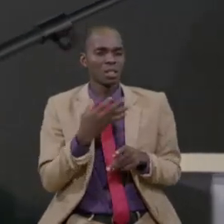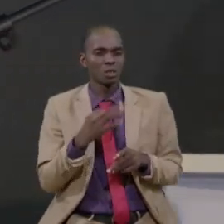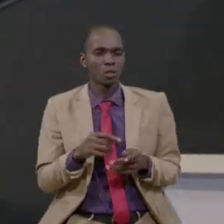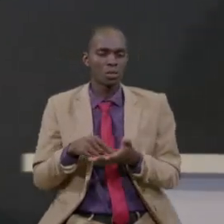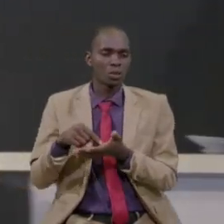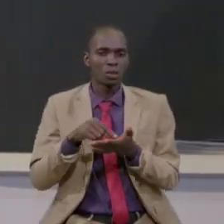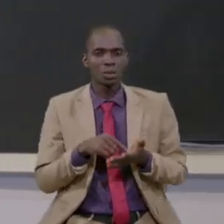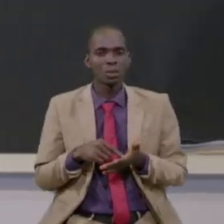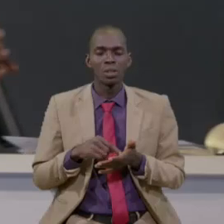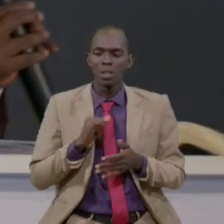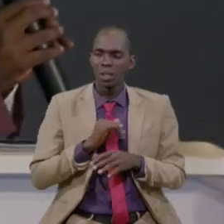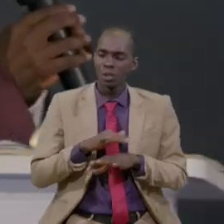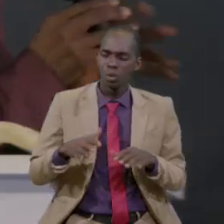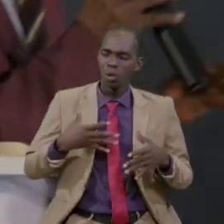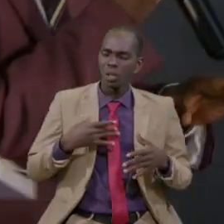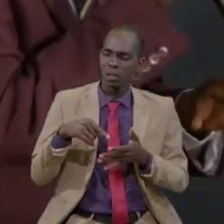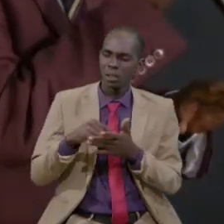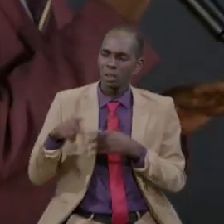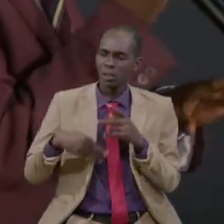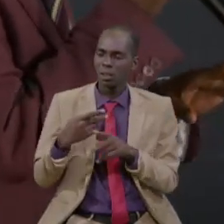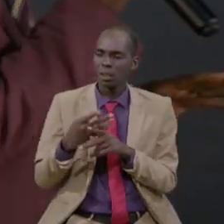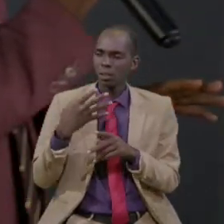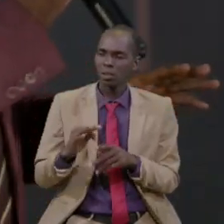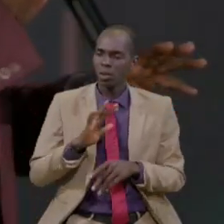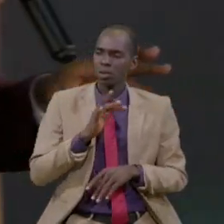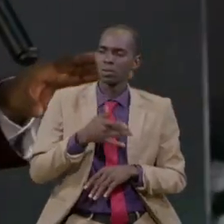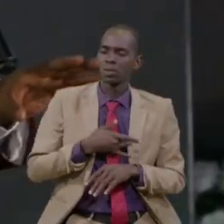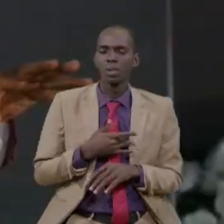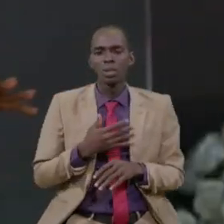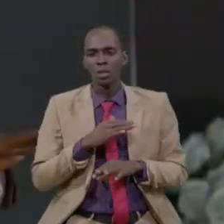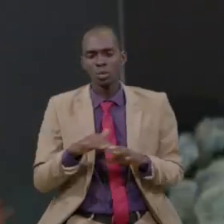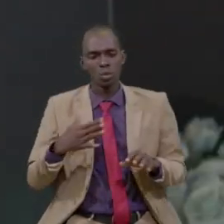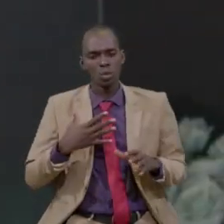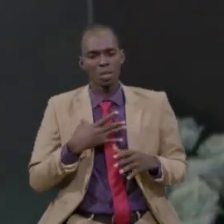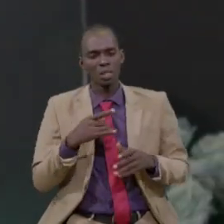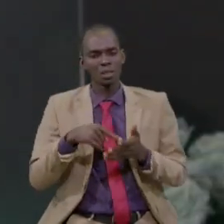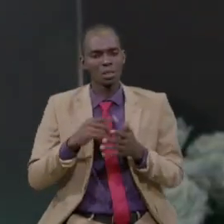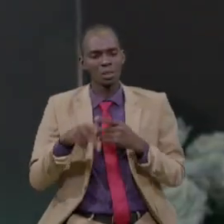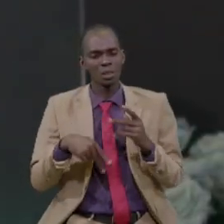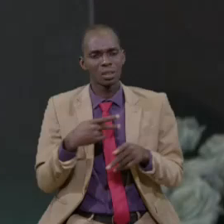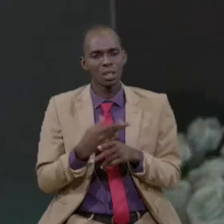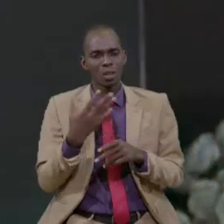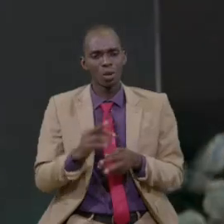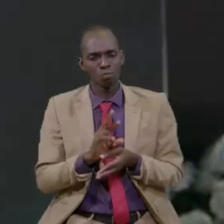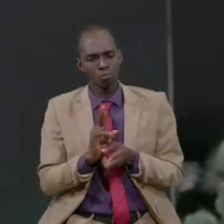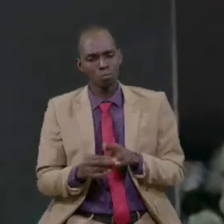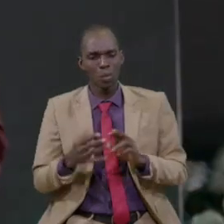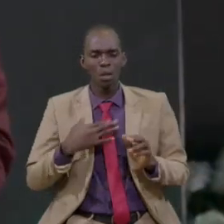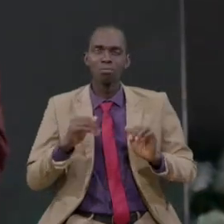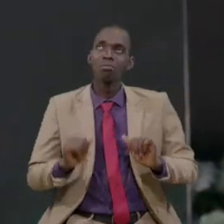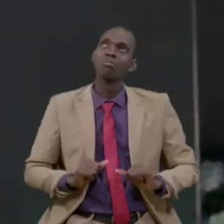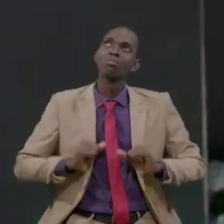consecration, this kind of surrender to the Lord, and this kind of absolute yieldedness unto the Lord. I